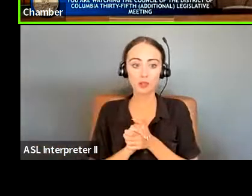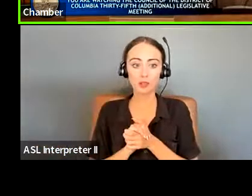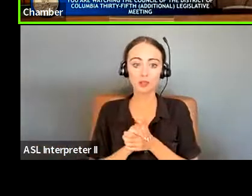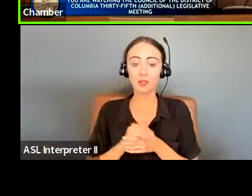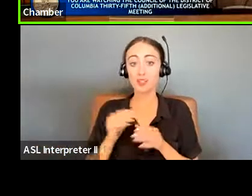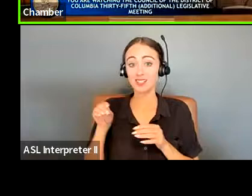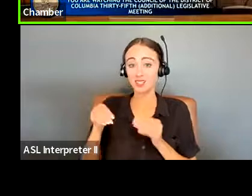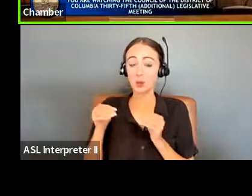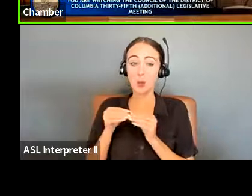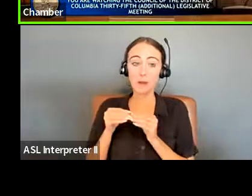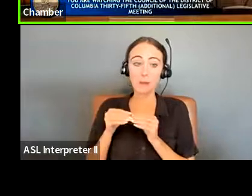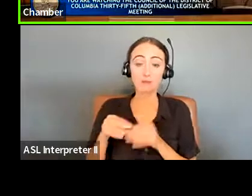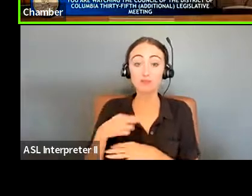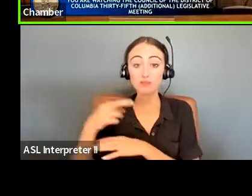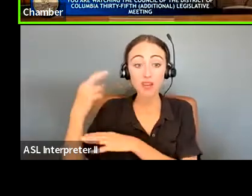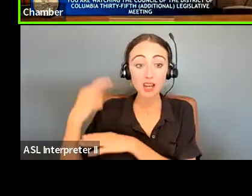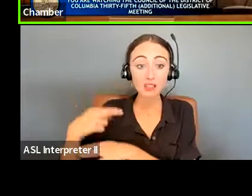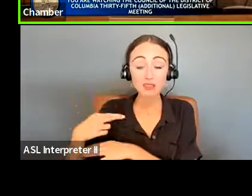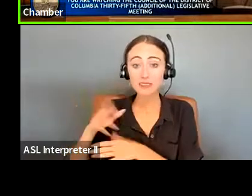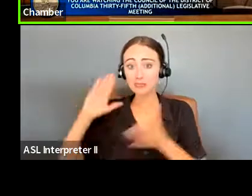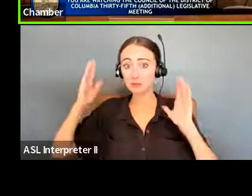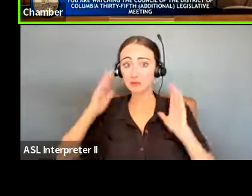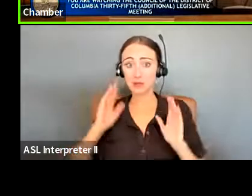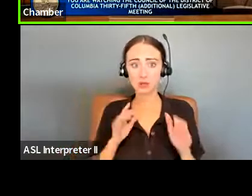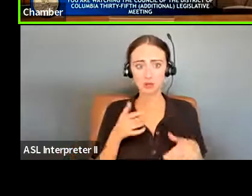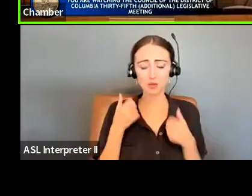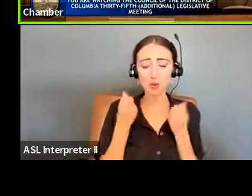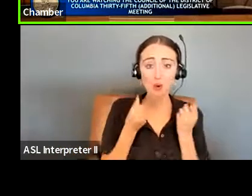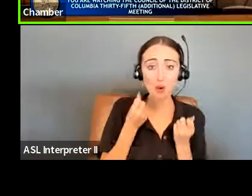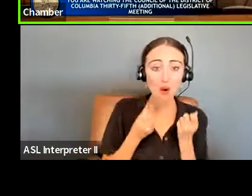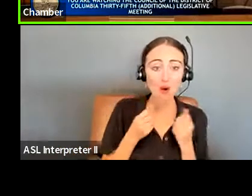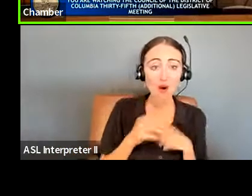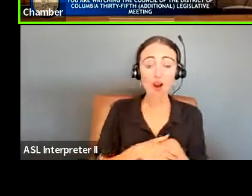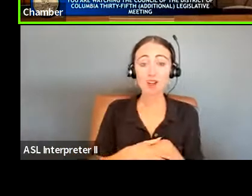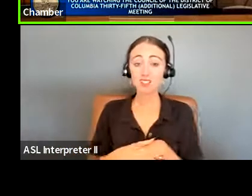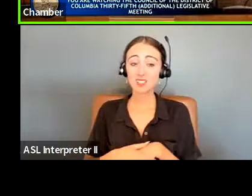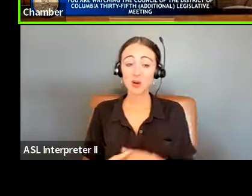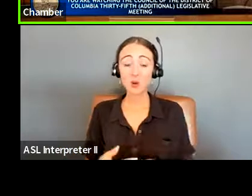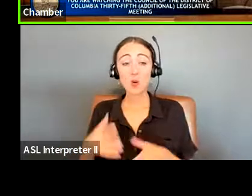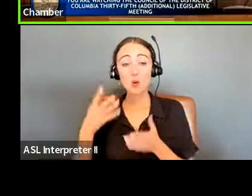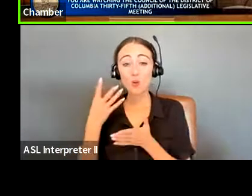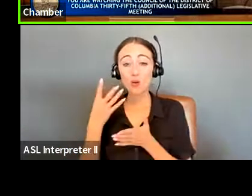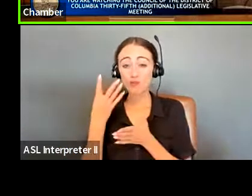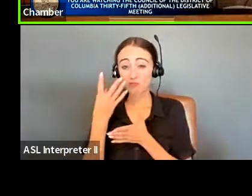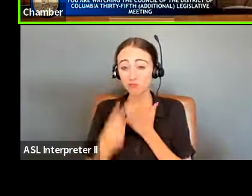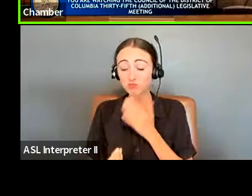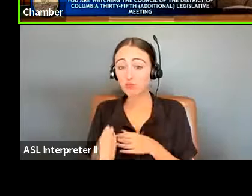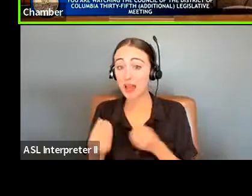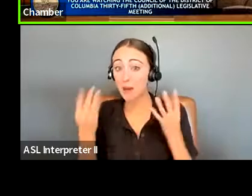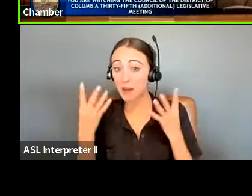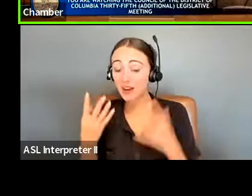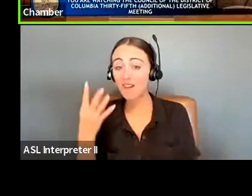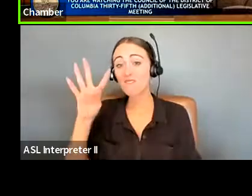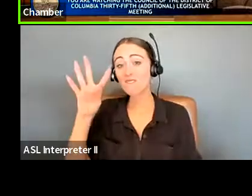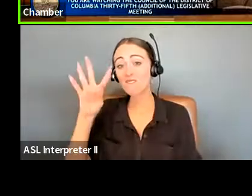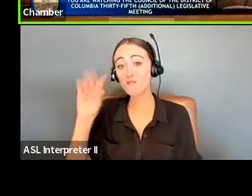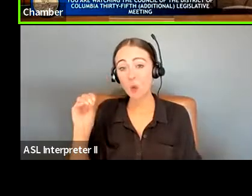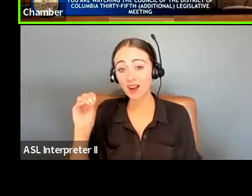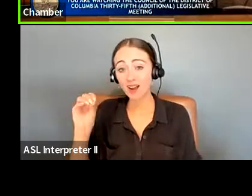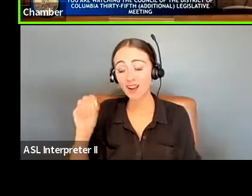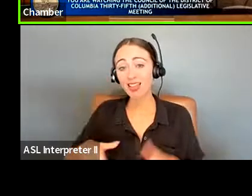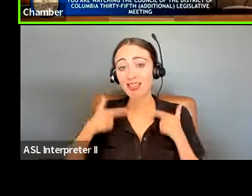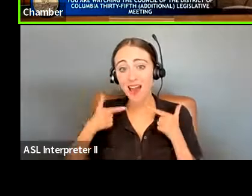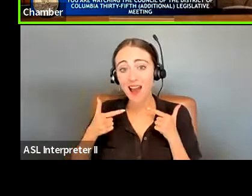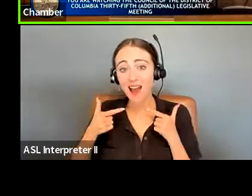more vulnerable than folks in cars, and we are losing more lives. We lost 40 lives last year, including a 4-year-old child and